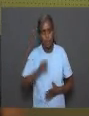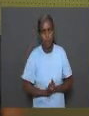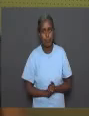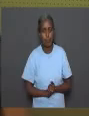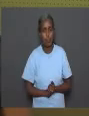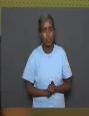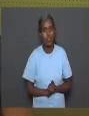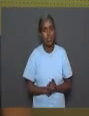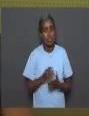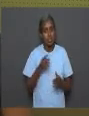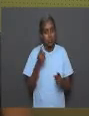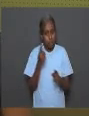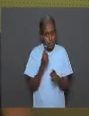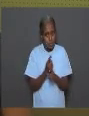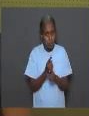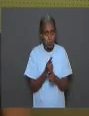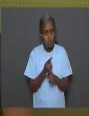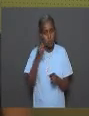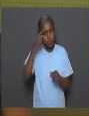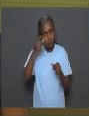Be sure to make a note of it.